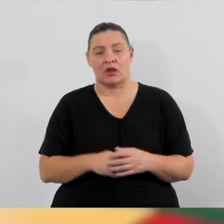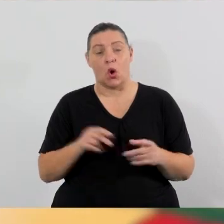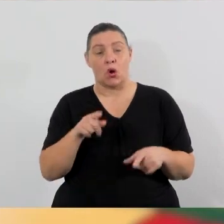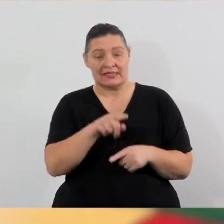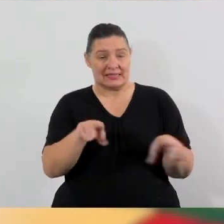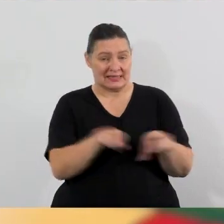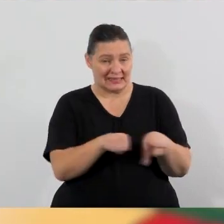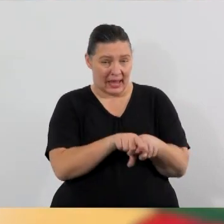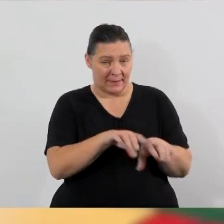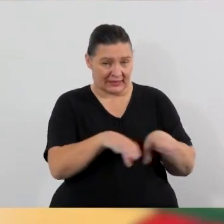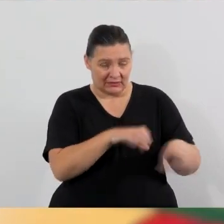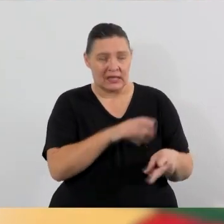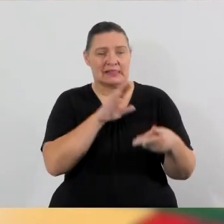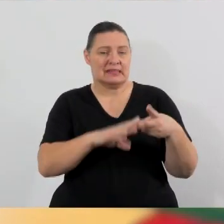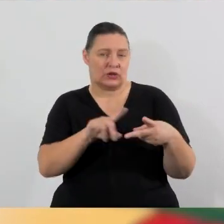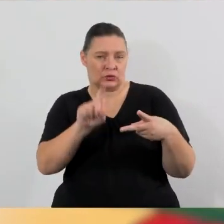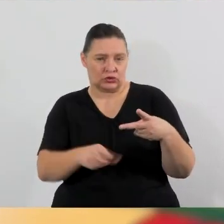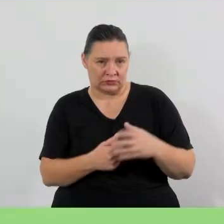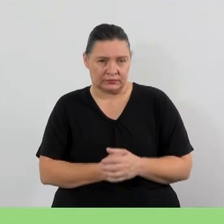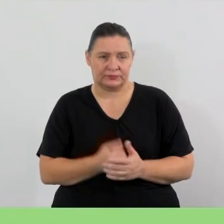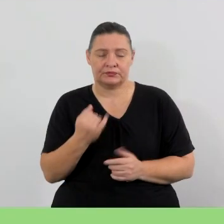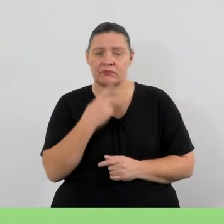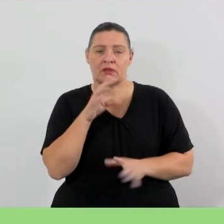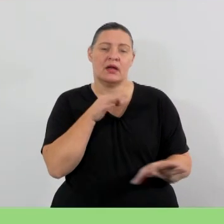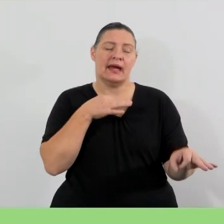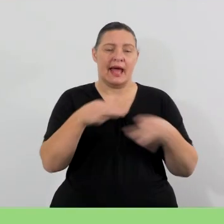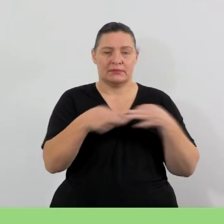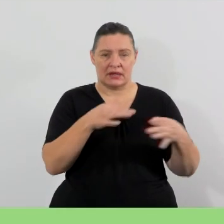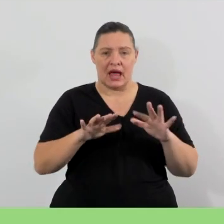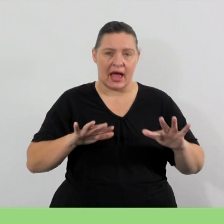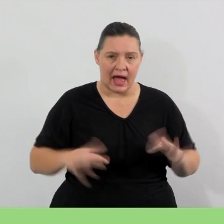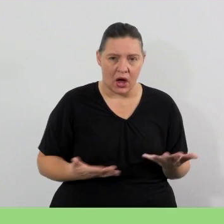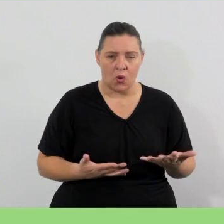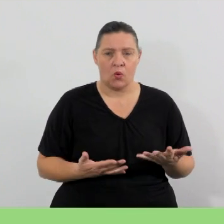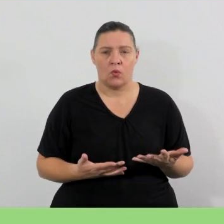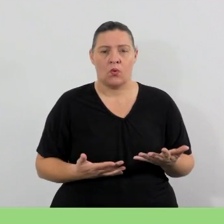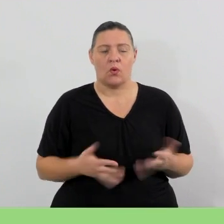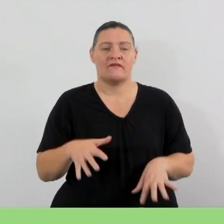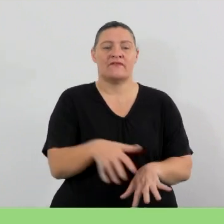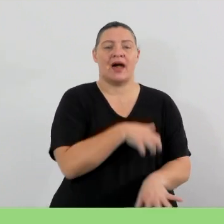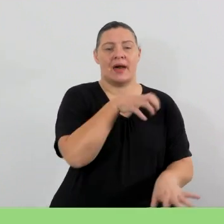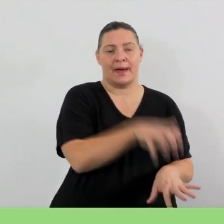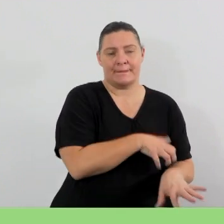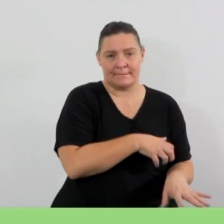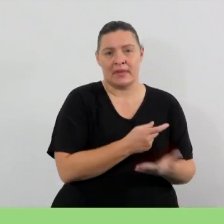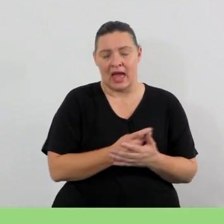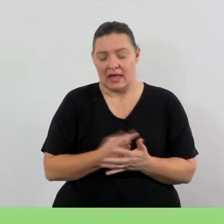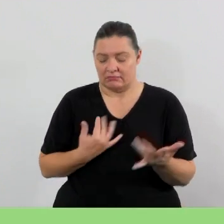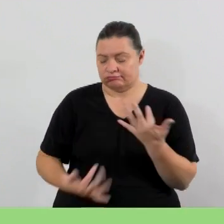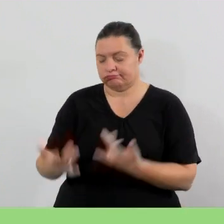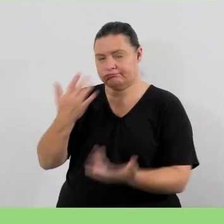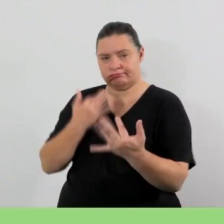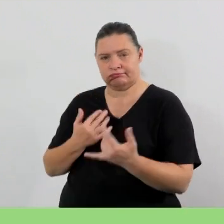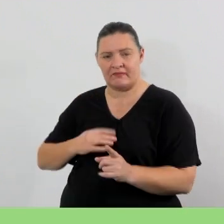the same activity. So now it says, explain how farming and